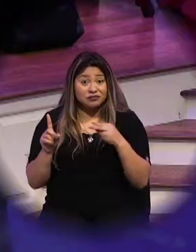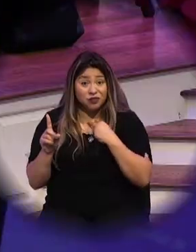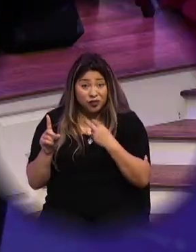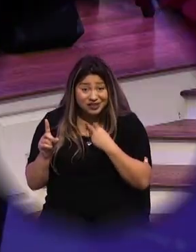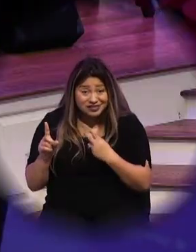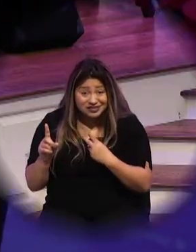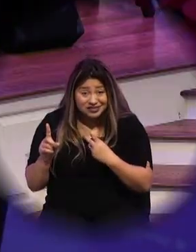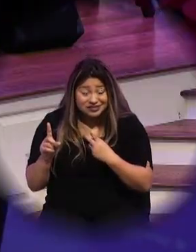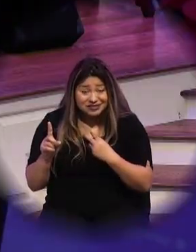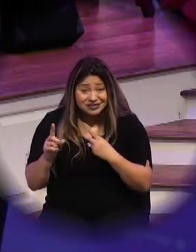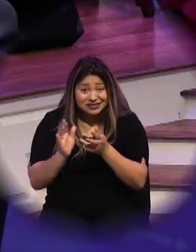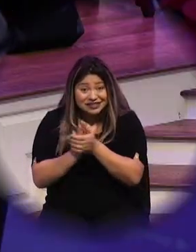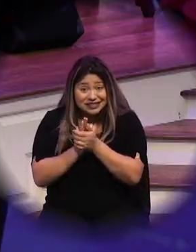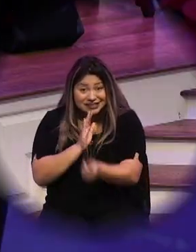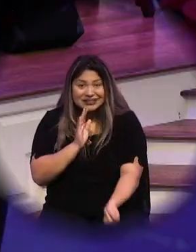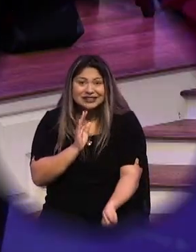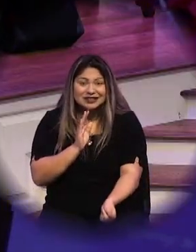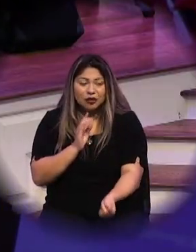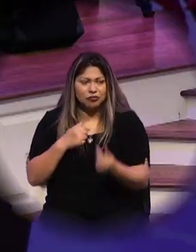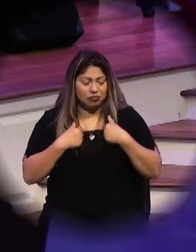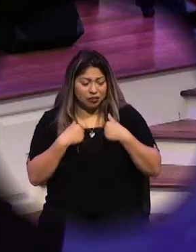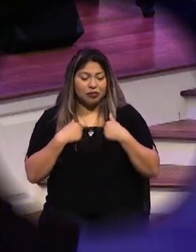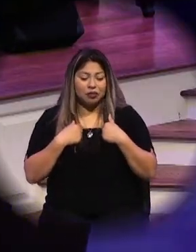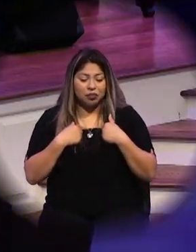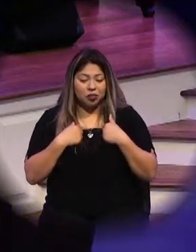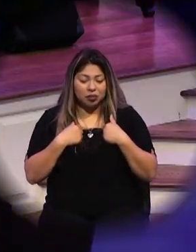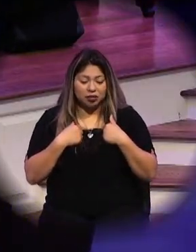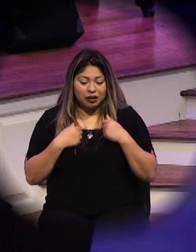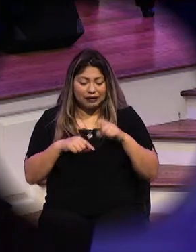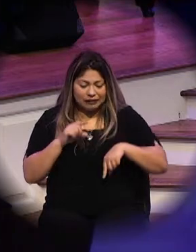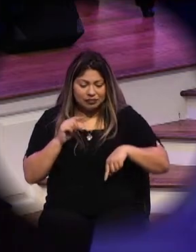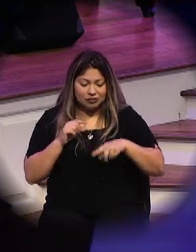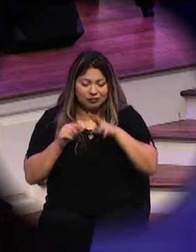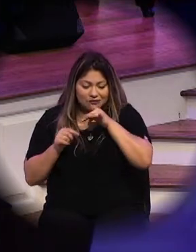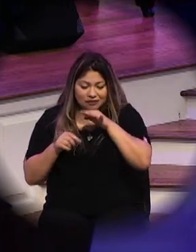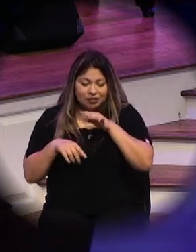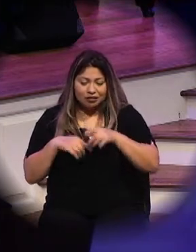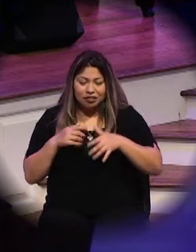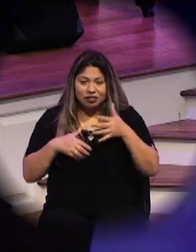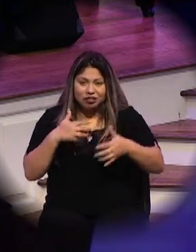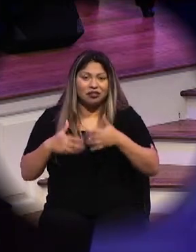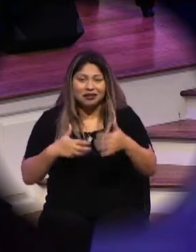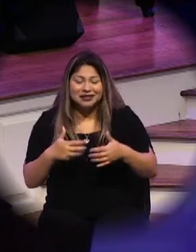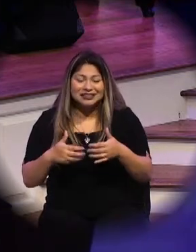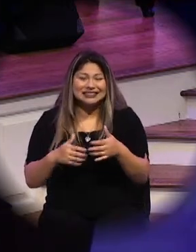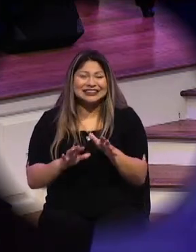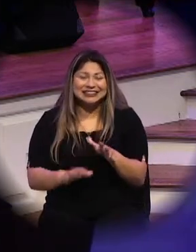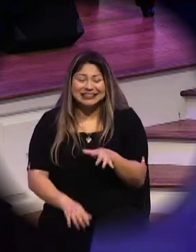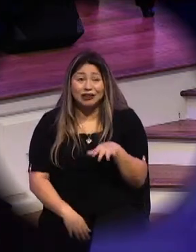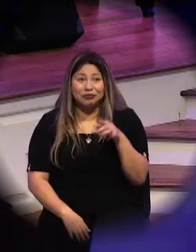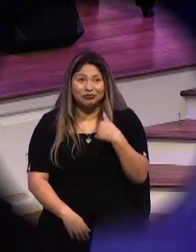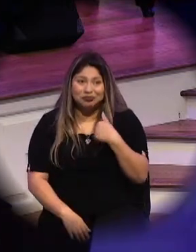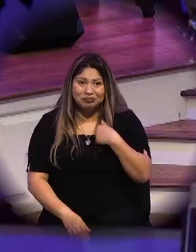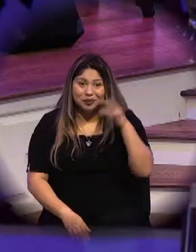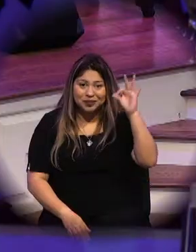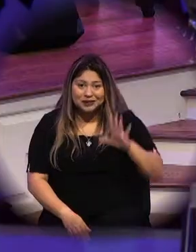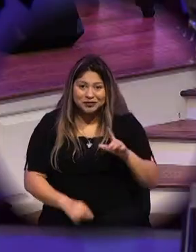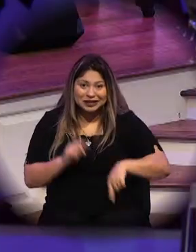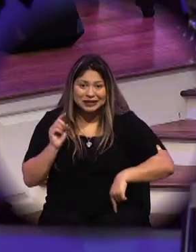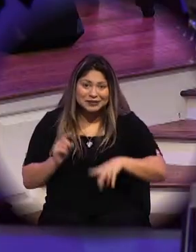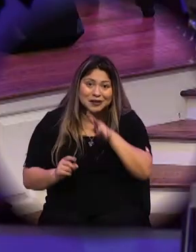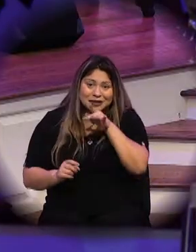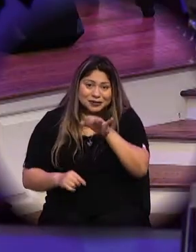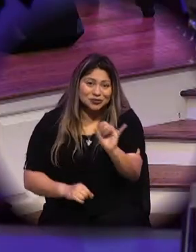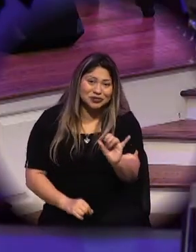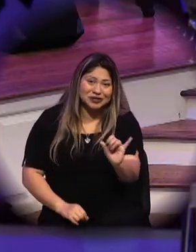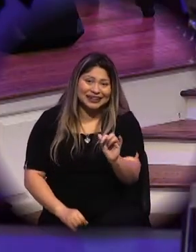quite yet caught up. Neither have the pastors, apparently, right? And it can be frustrating to be with a two-year-old who is trying to tell you what